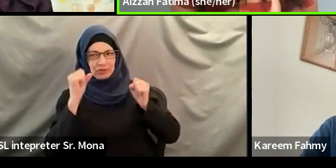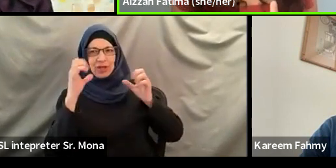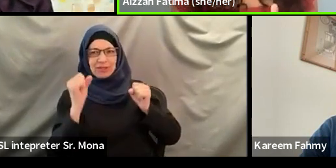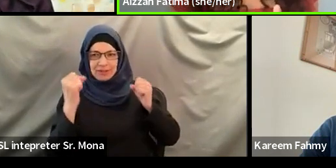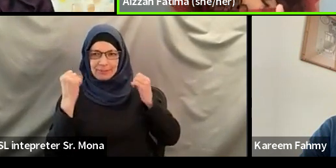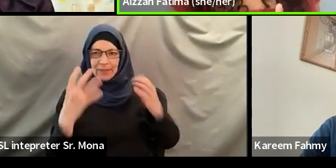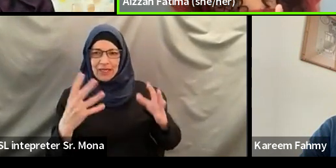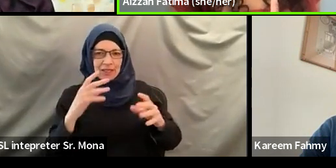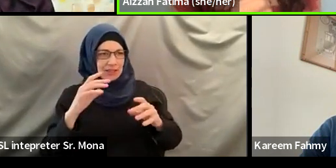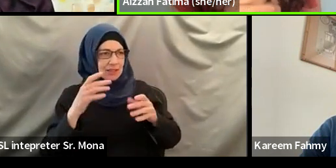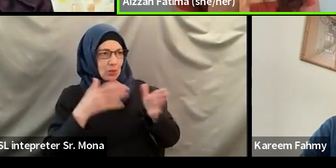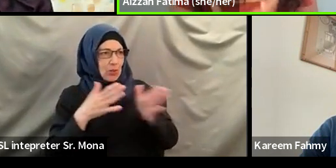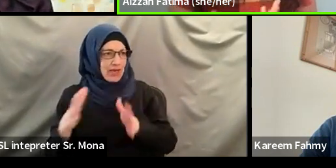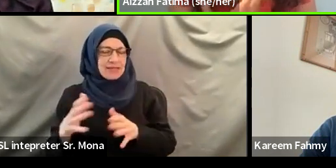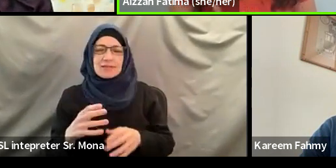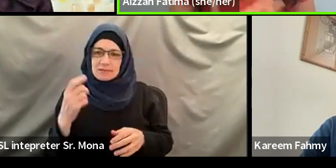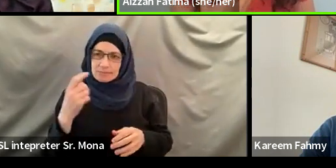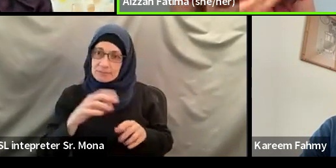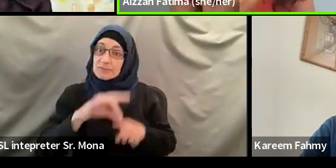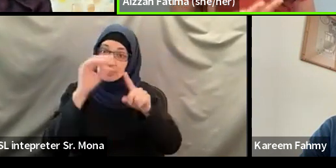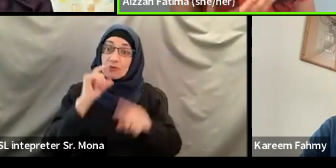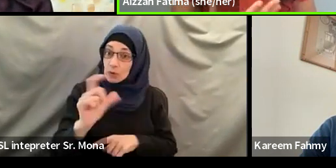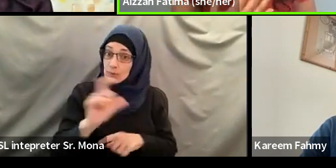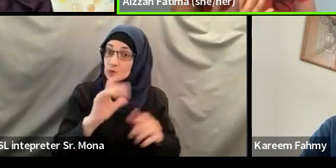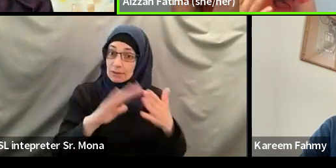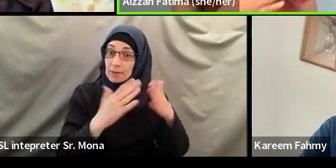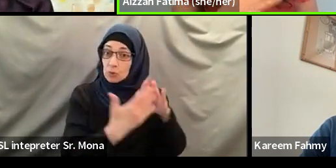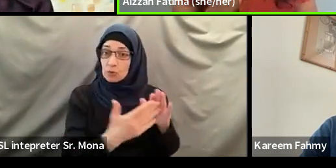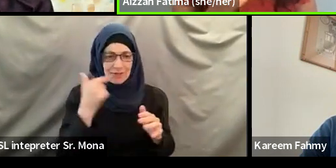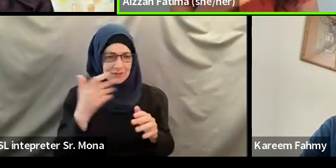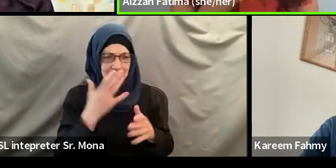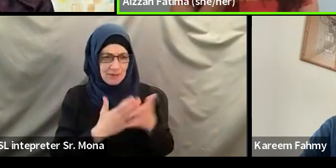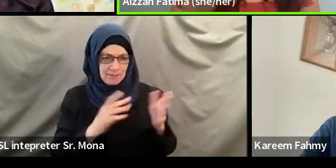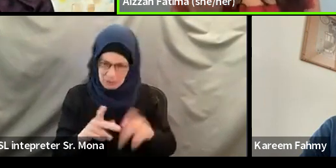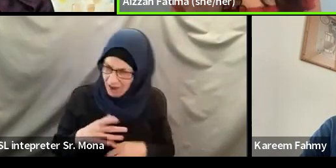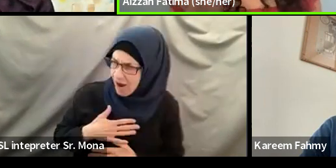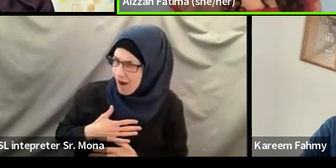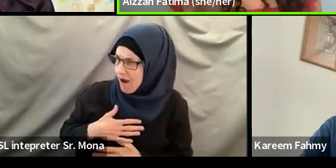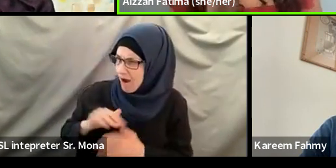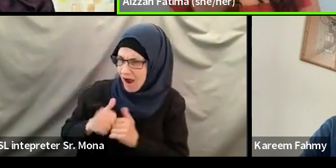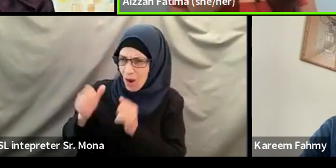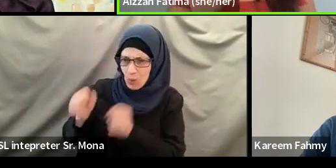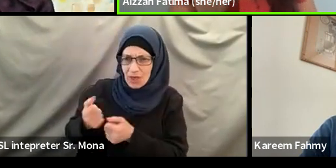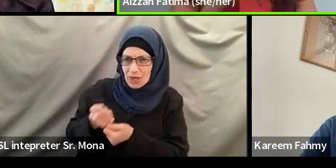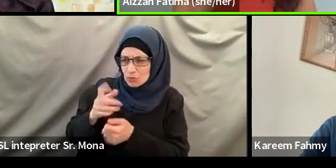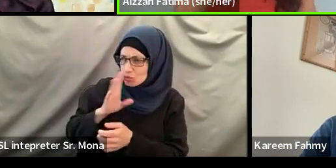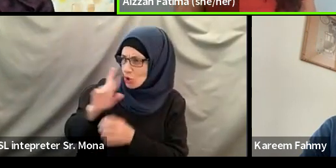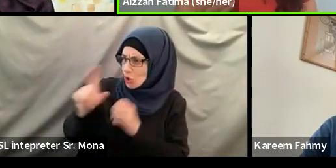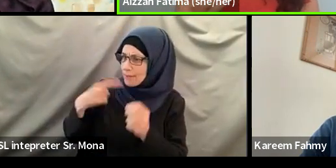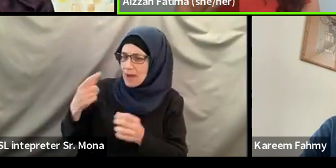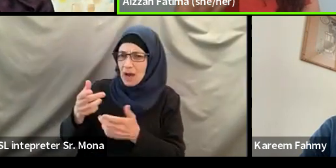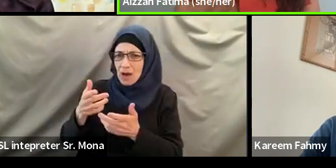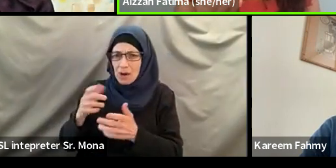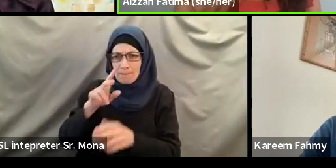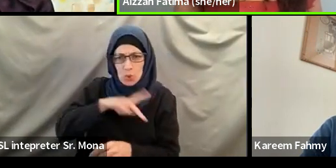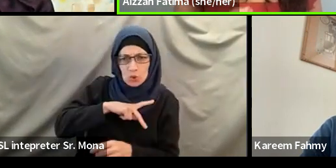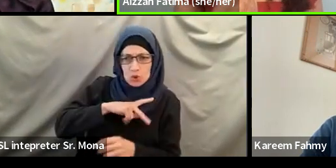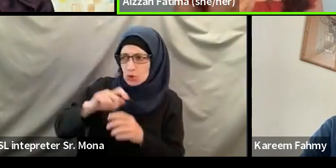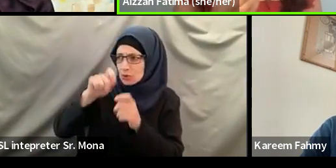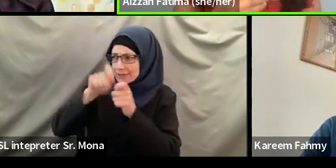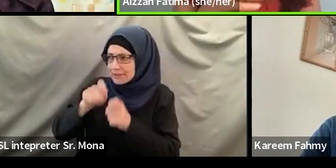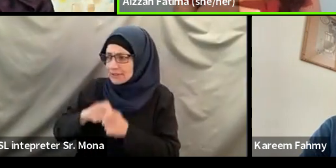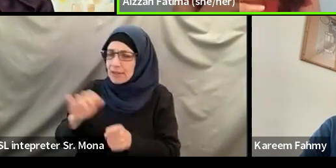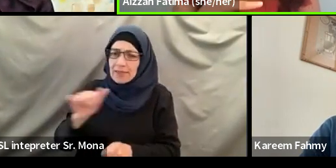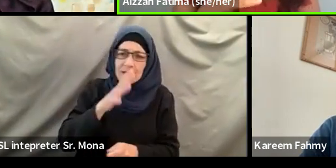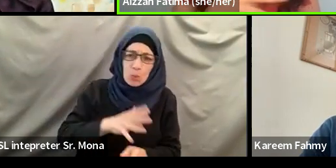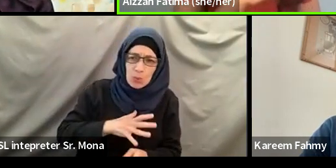were like, how dare you talk about very personal, intimate details of like women dating women. And you know, it's